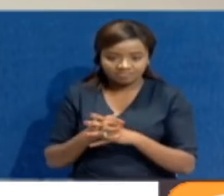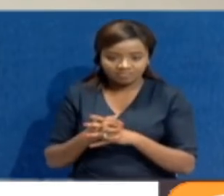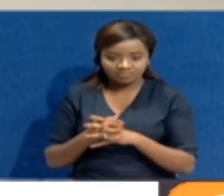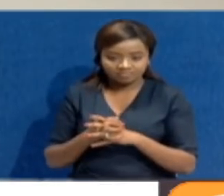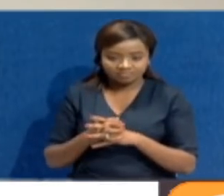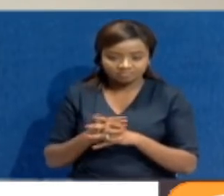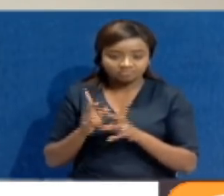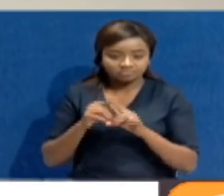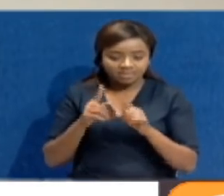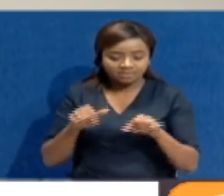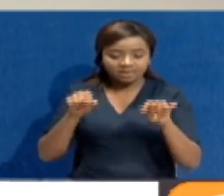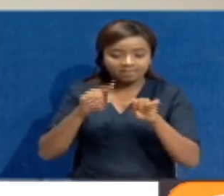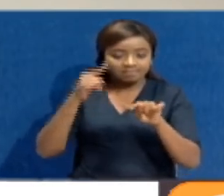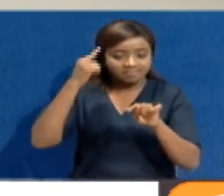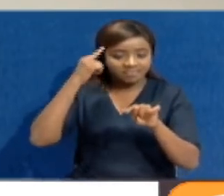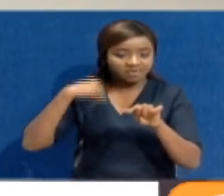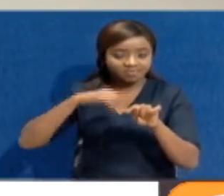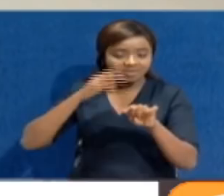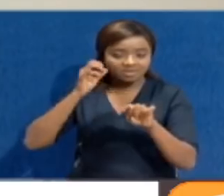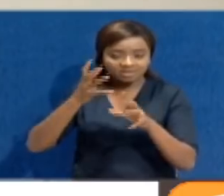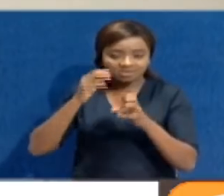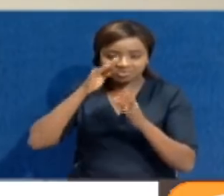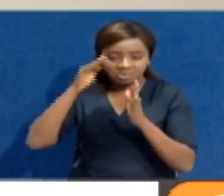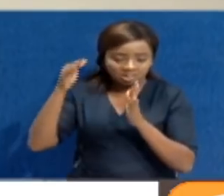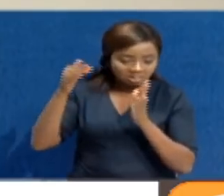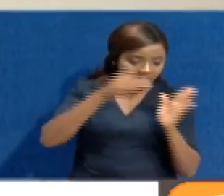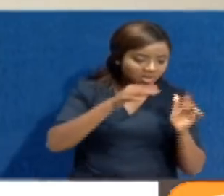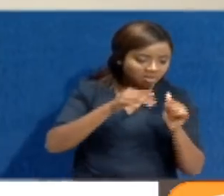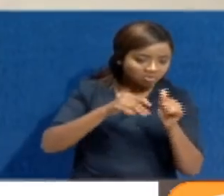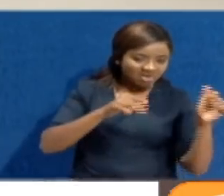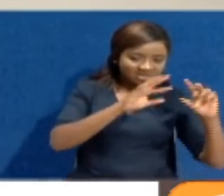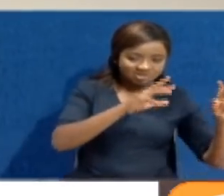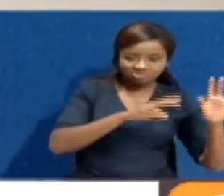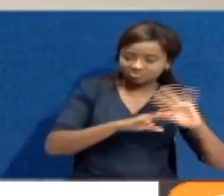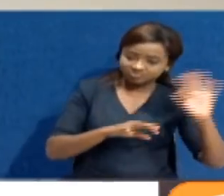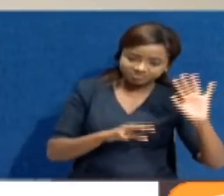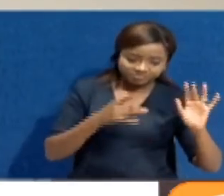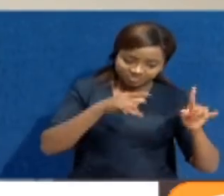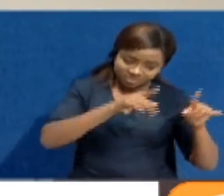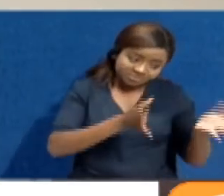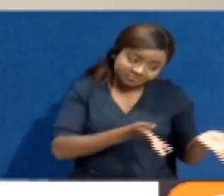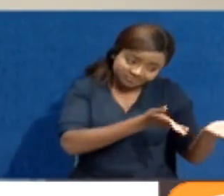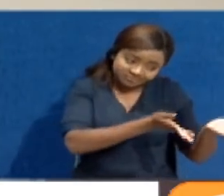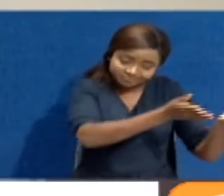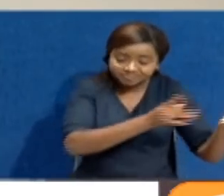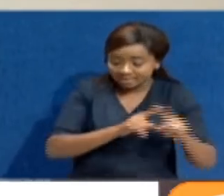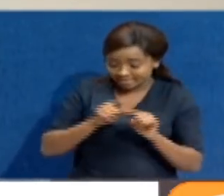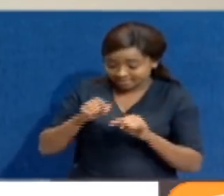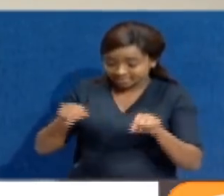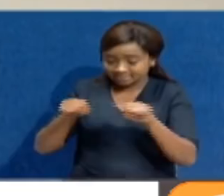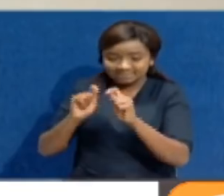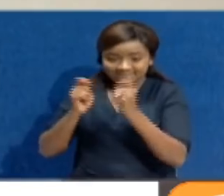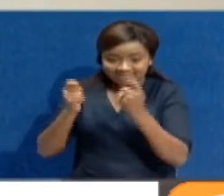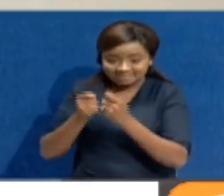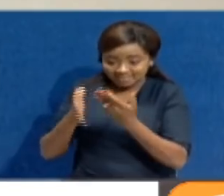Those who think that we should be engaging on other issues should be allowed to engage on that, those issues. But a team that can